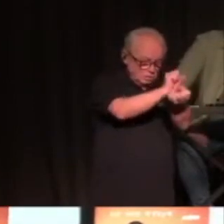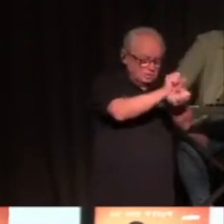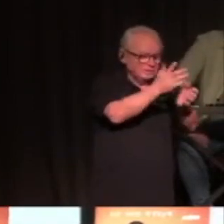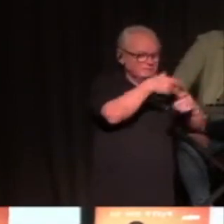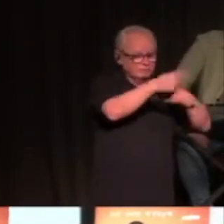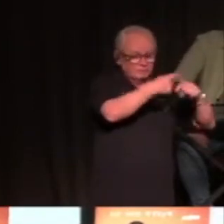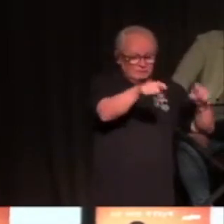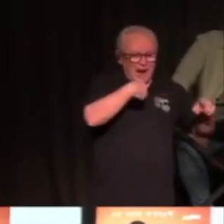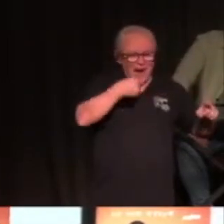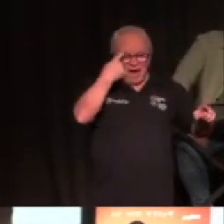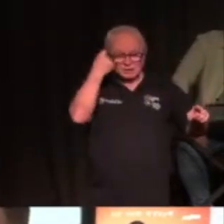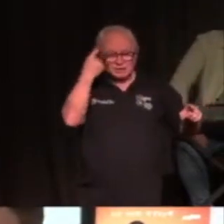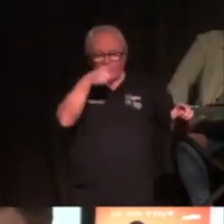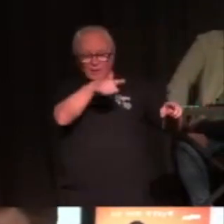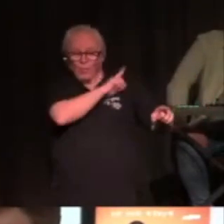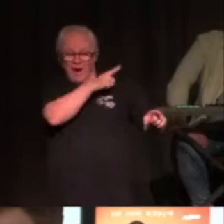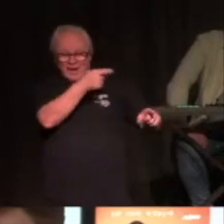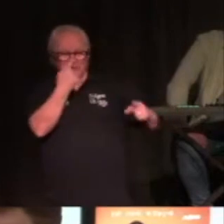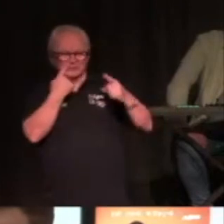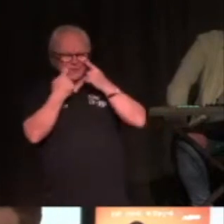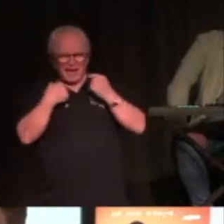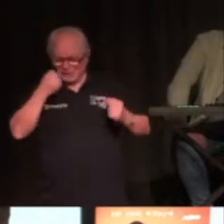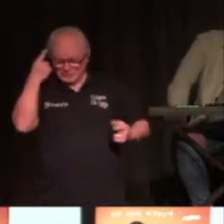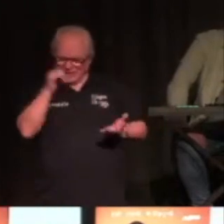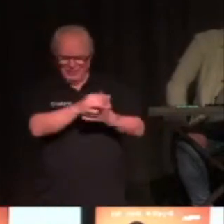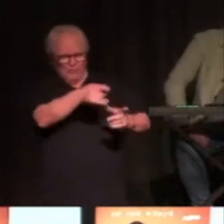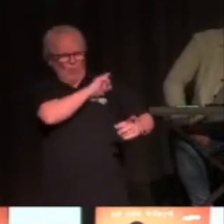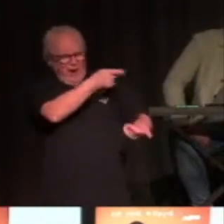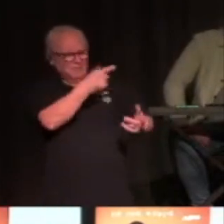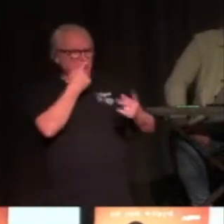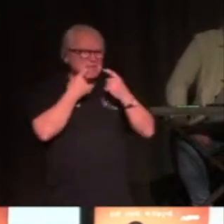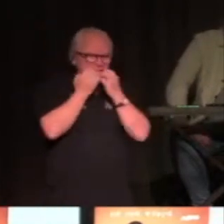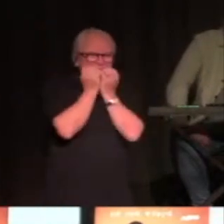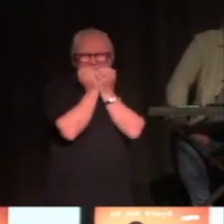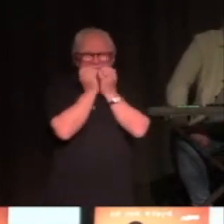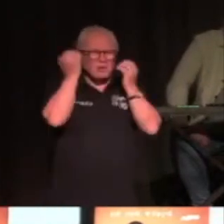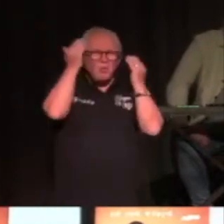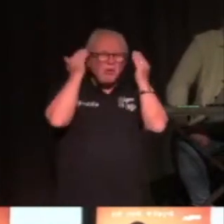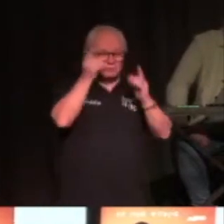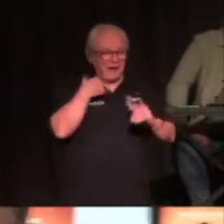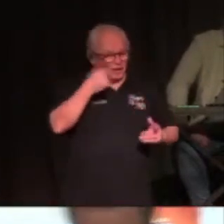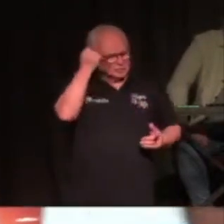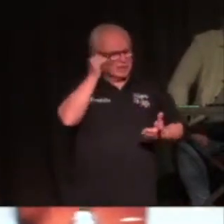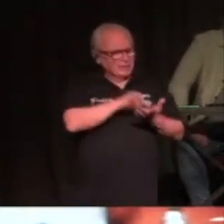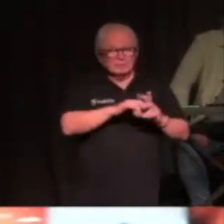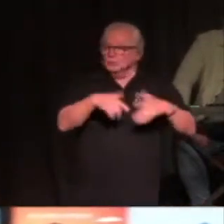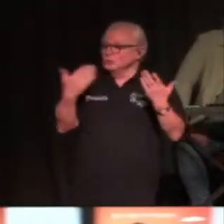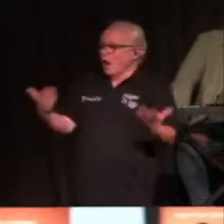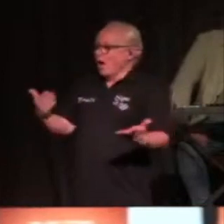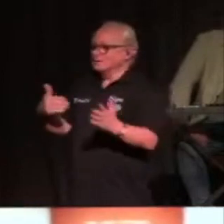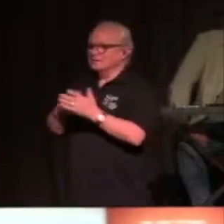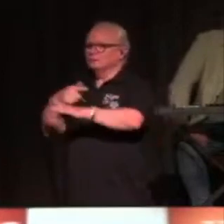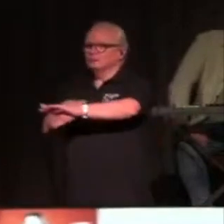And so I can understand why they would be weeping. I can understand why they would have gnashing of their teeth. Now is the time